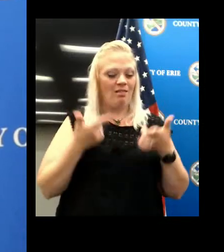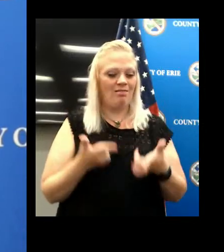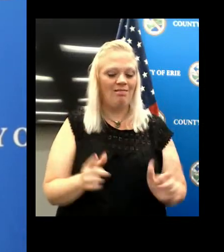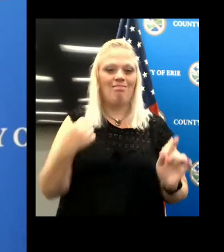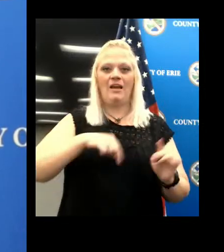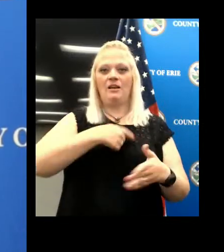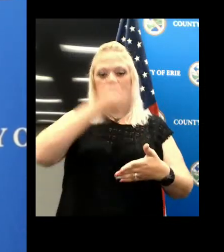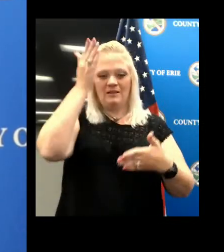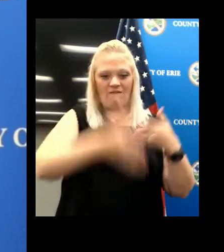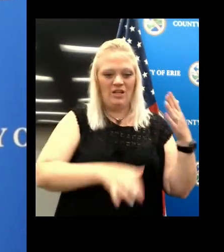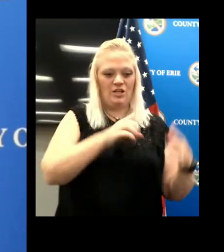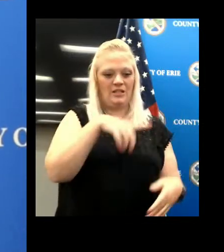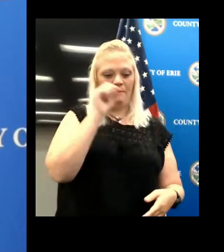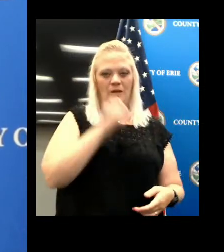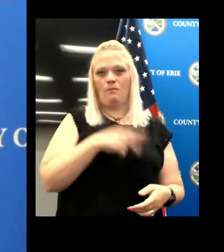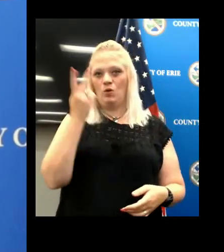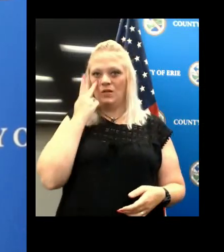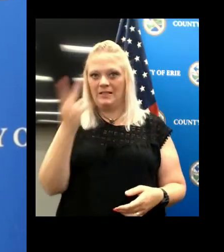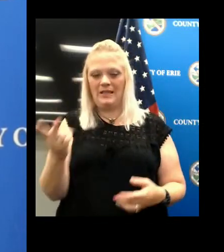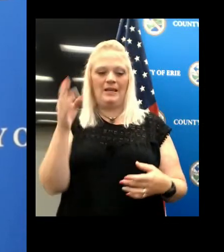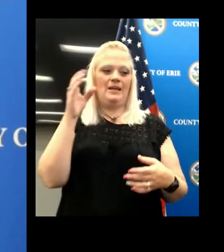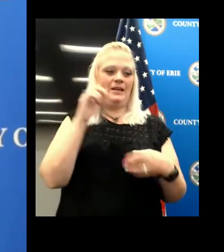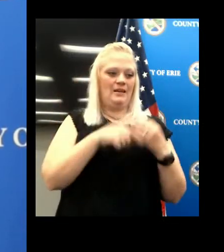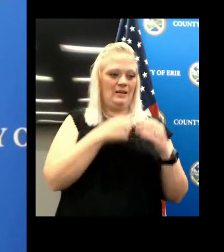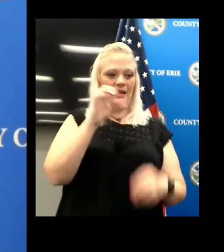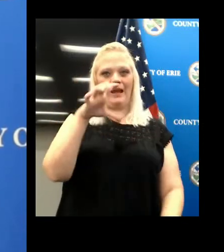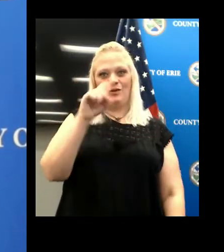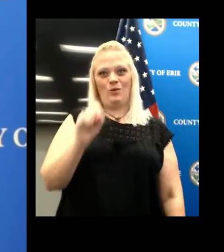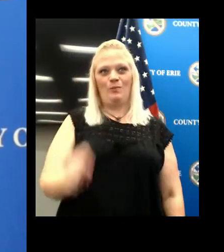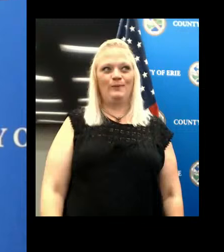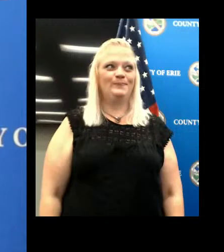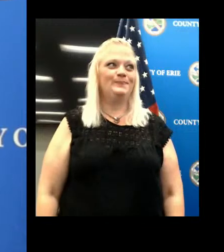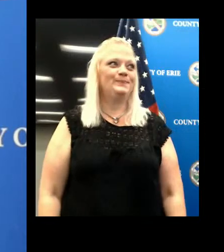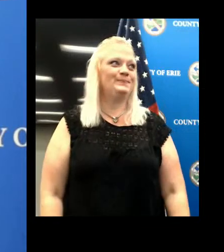where we are in October. Los